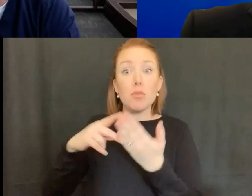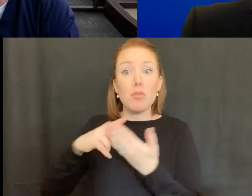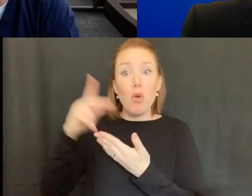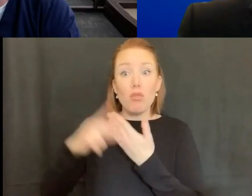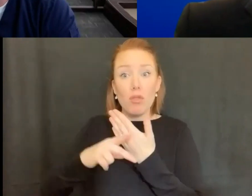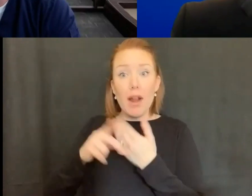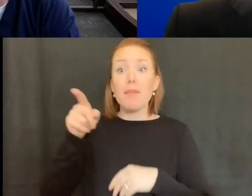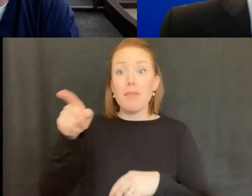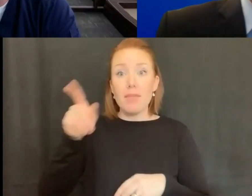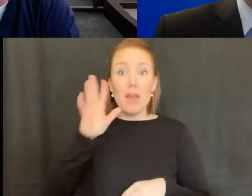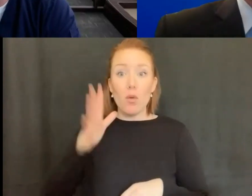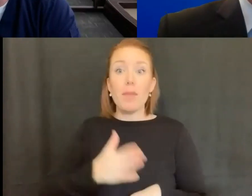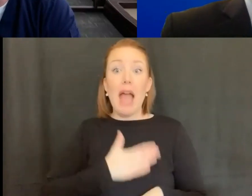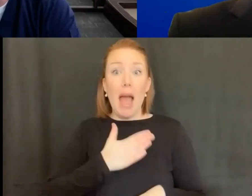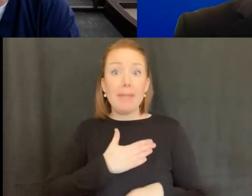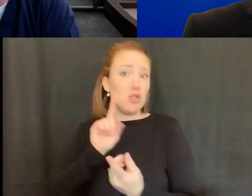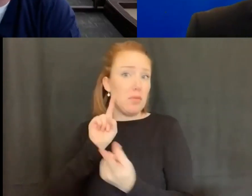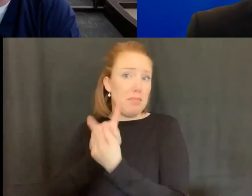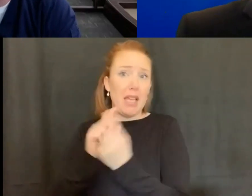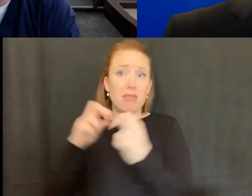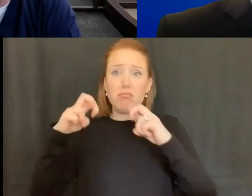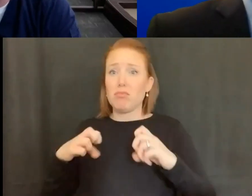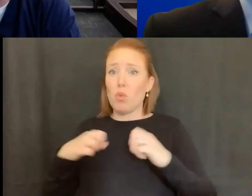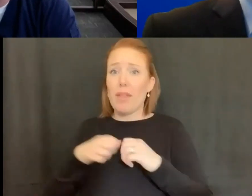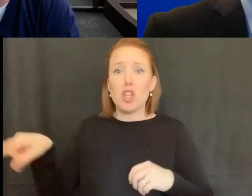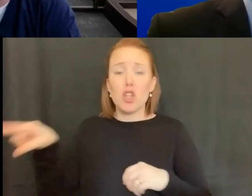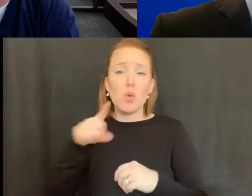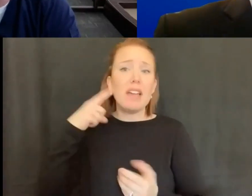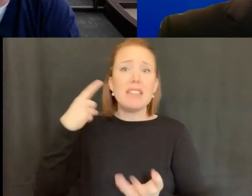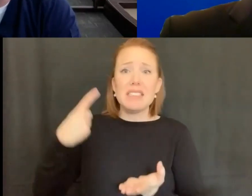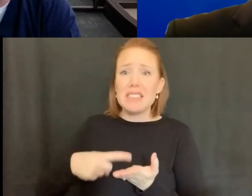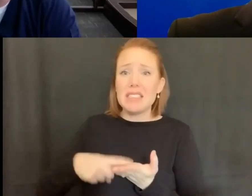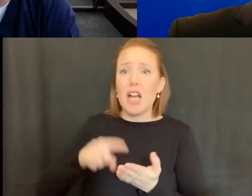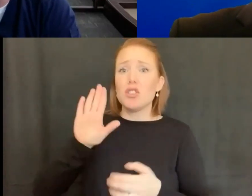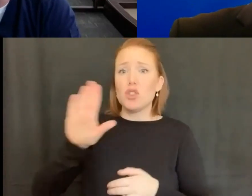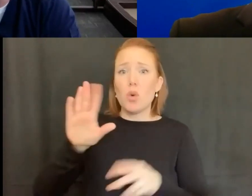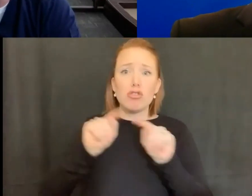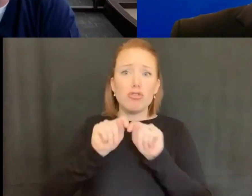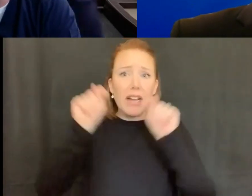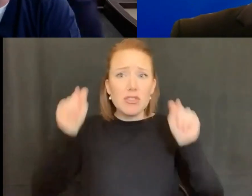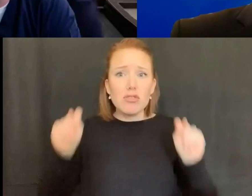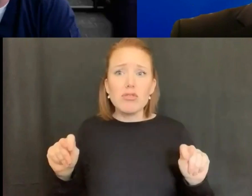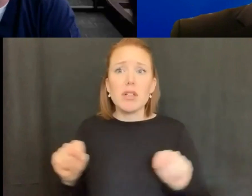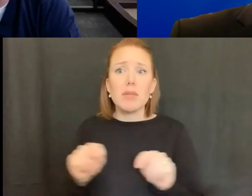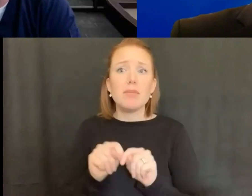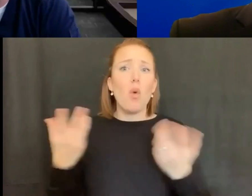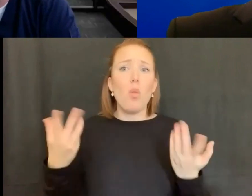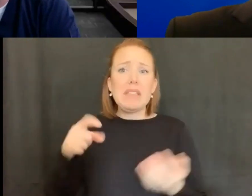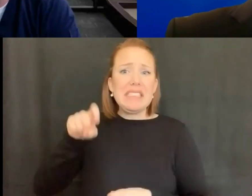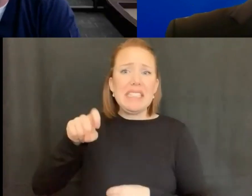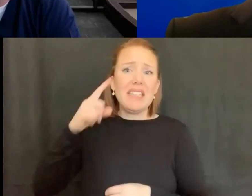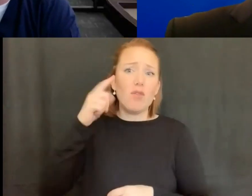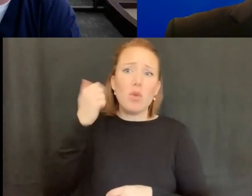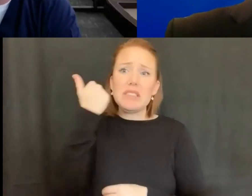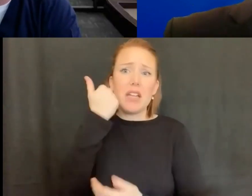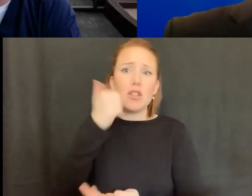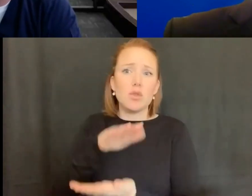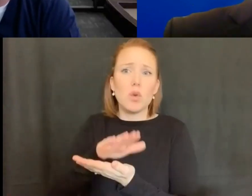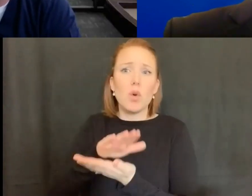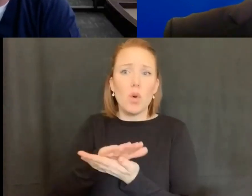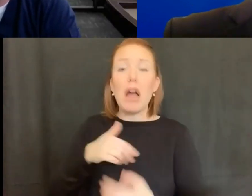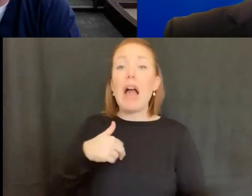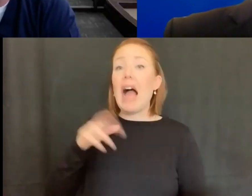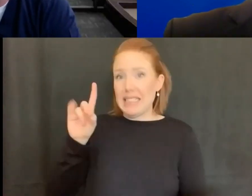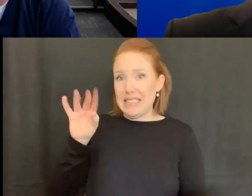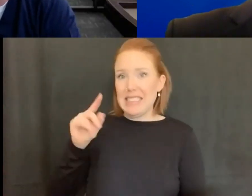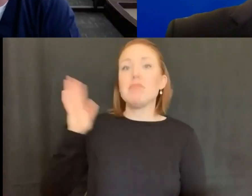to meet with you and discuss your transcript and the things you need to do to get into dental school. I did that as a college student